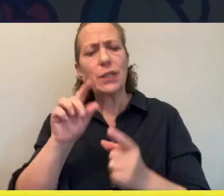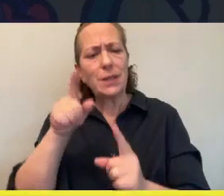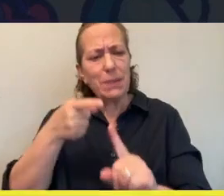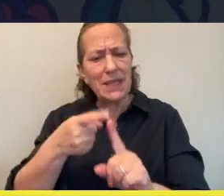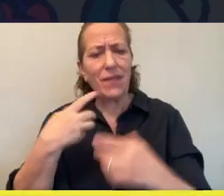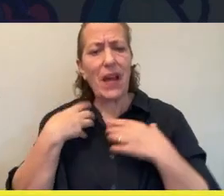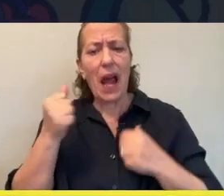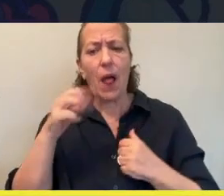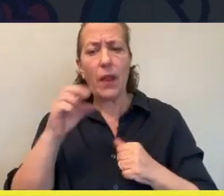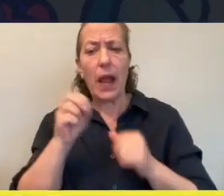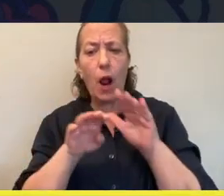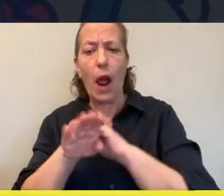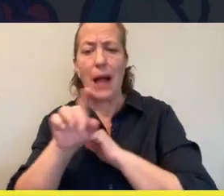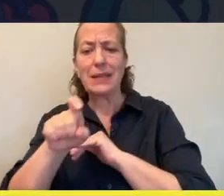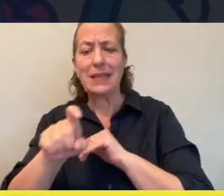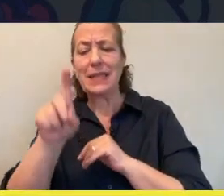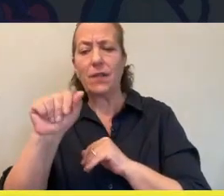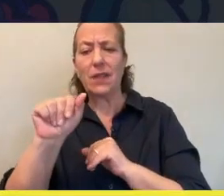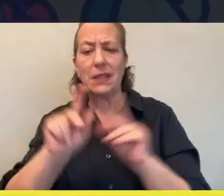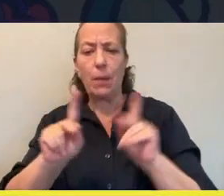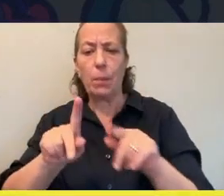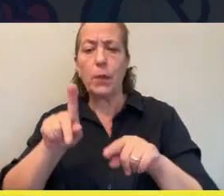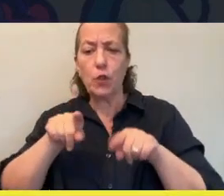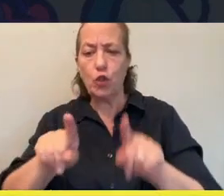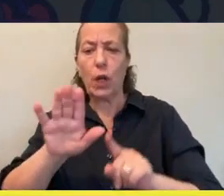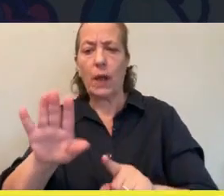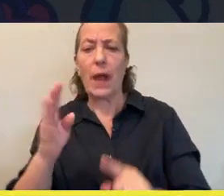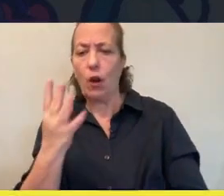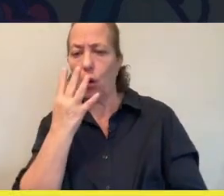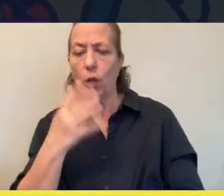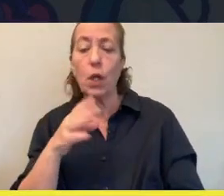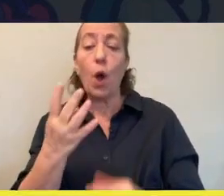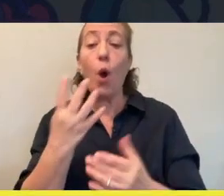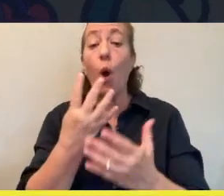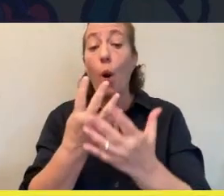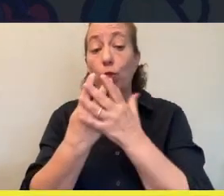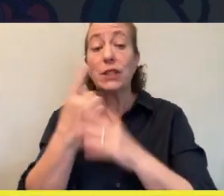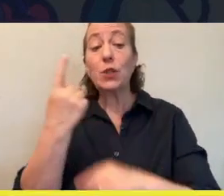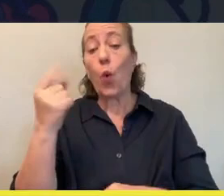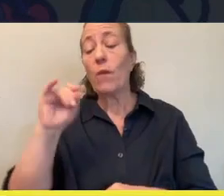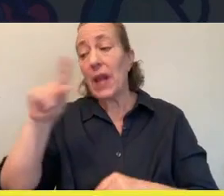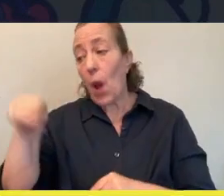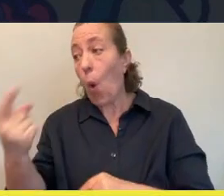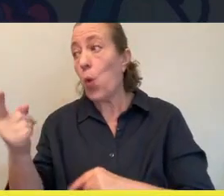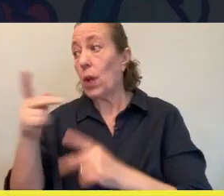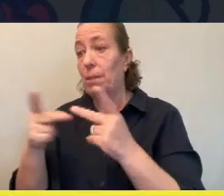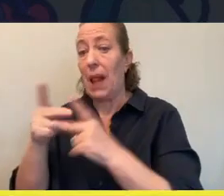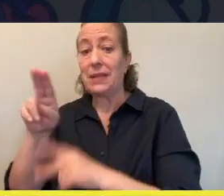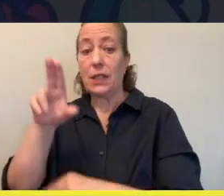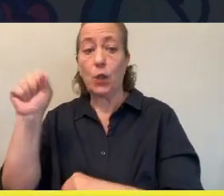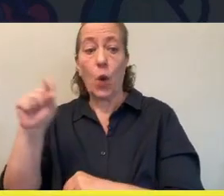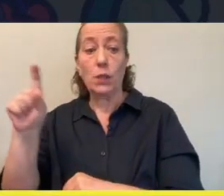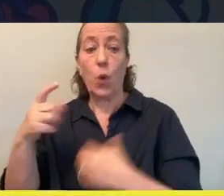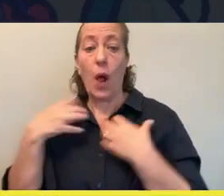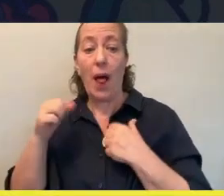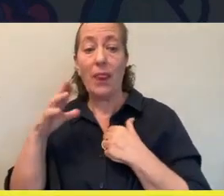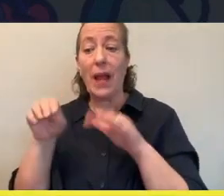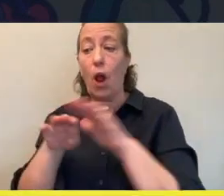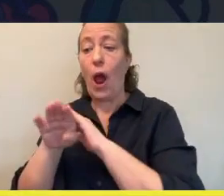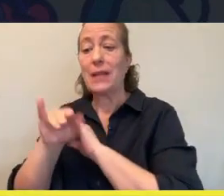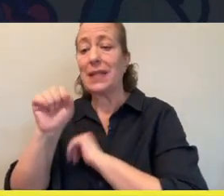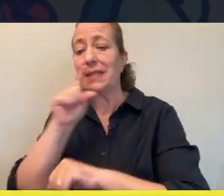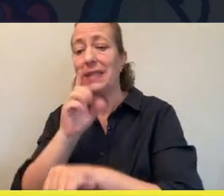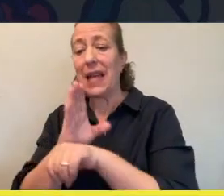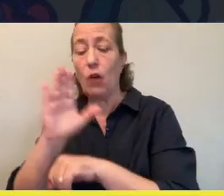needs of disabled people during their incarceration. So prisons are one of the only institutions in the US where healthcare access is guaranteed by